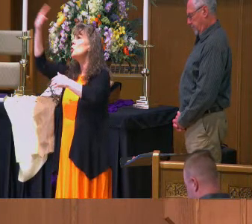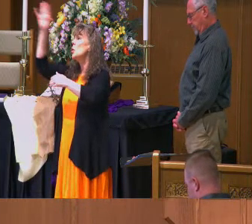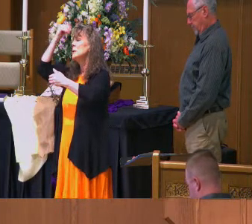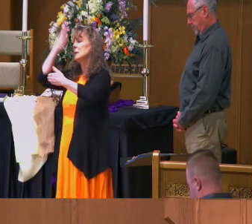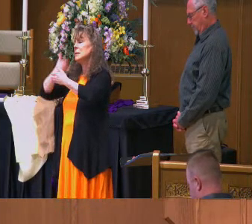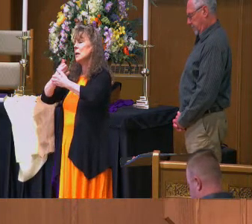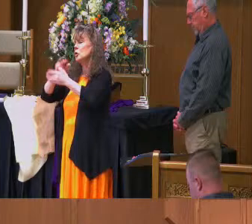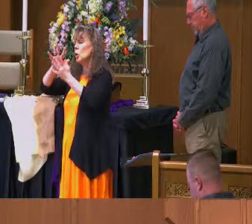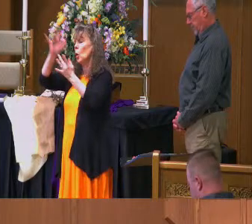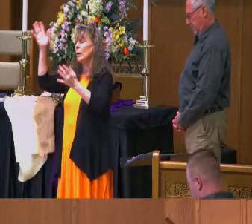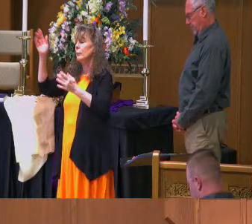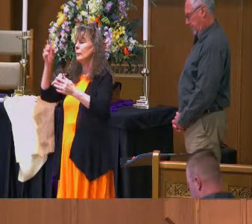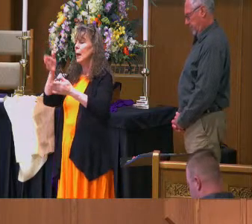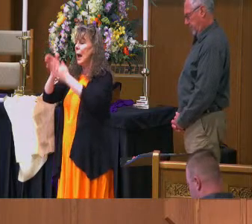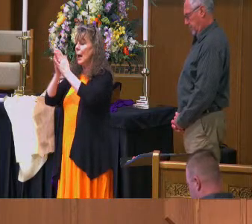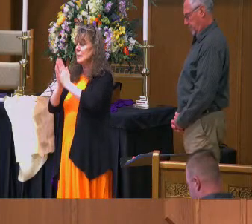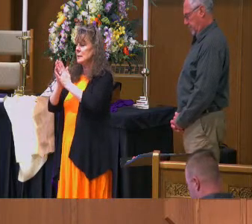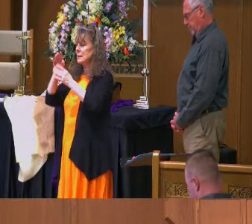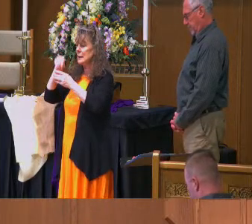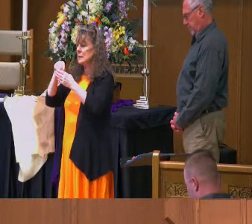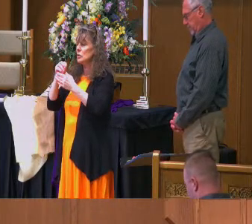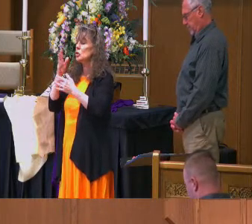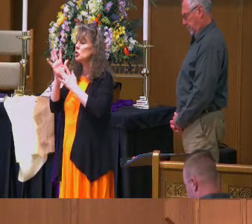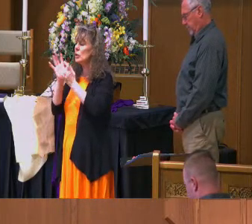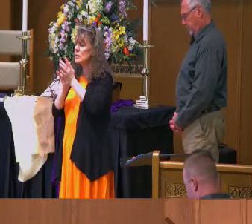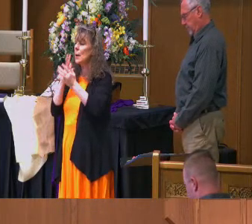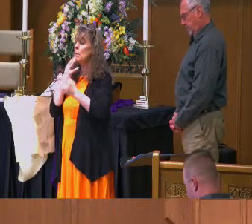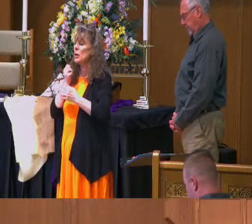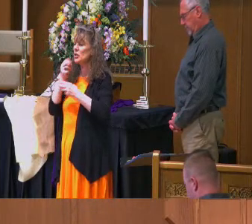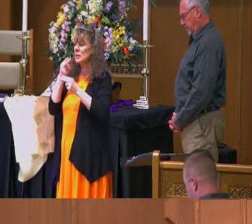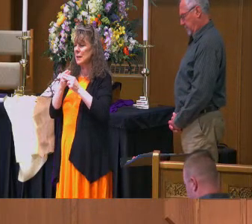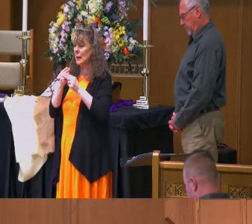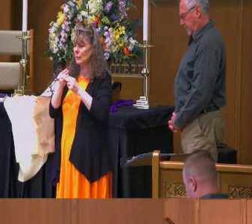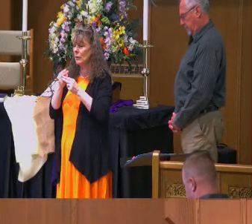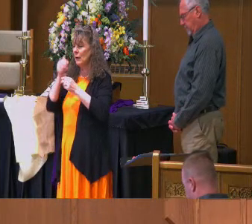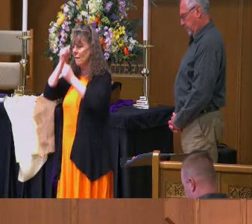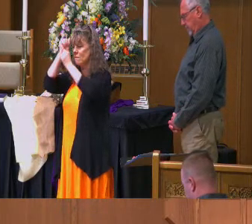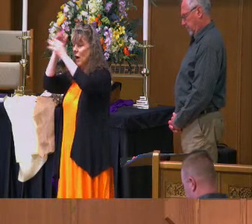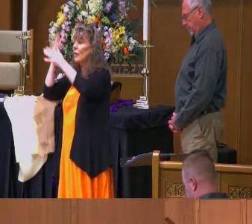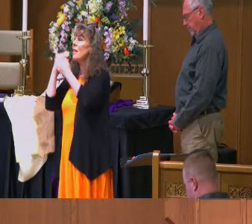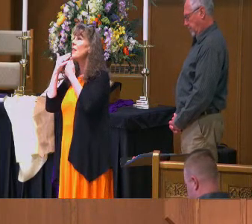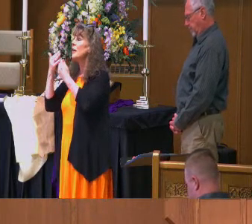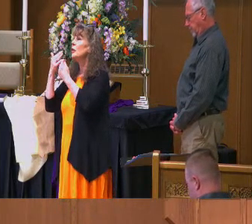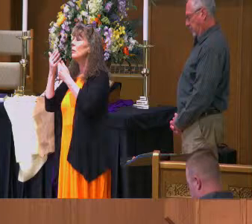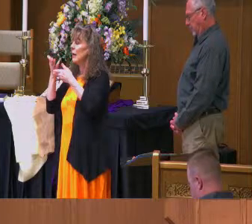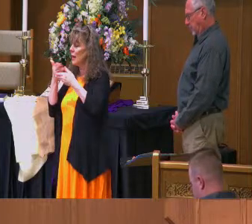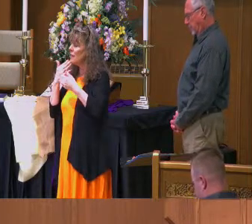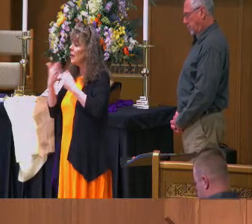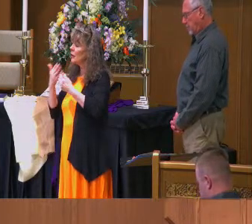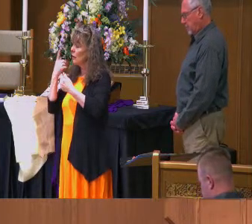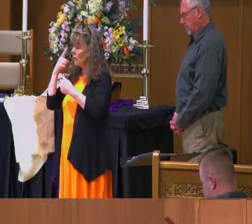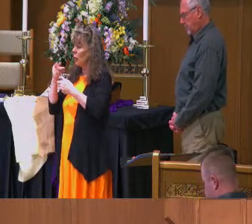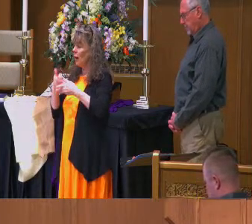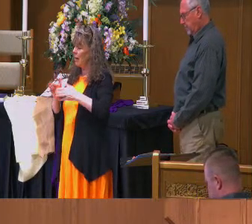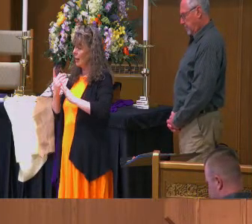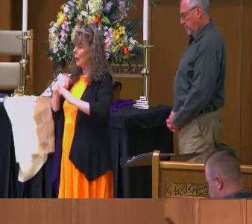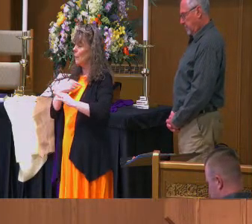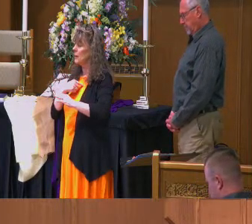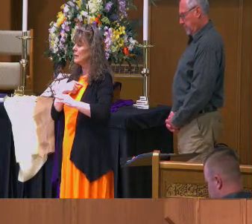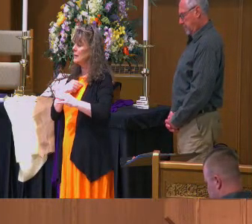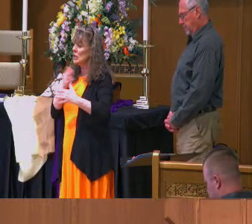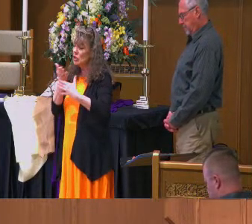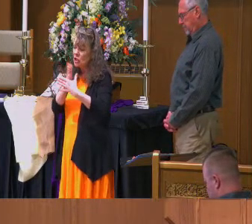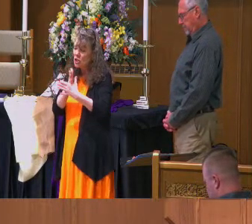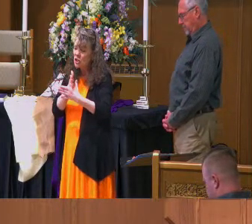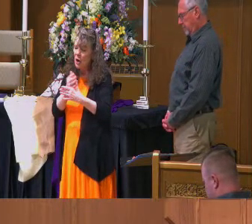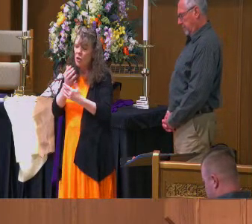of this in your son's holy and precious name. And Father, I thank you. I thank you for letting me share in the joy and the love of